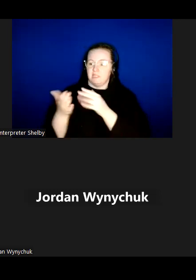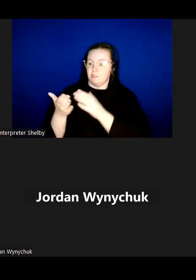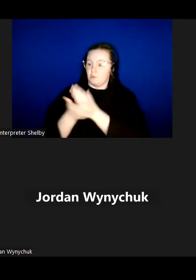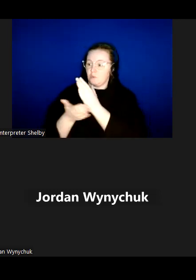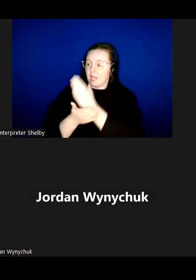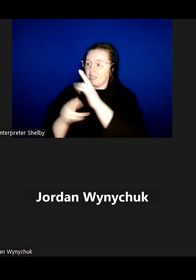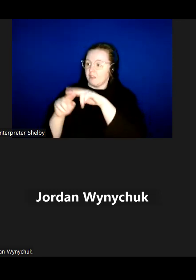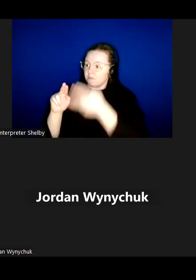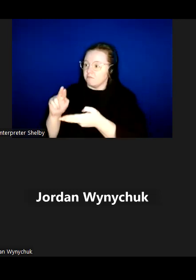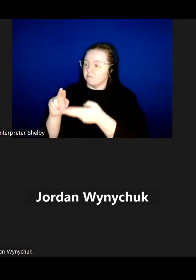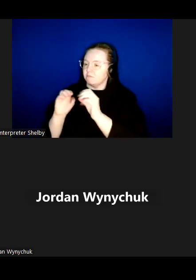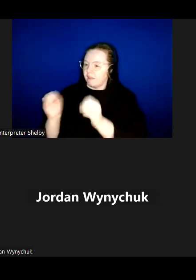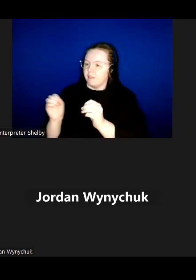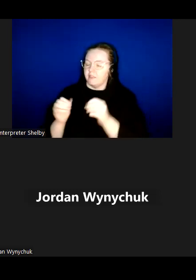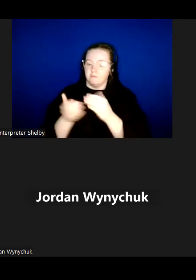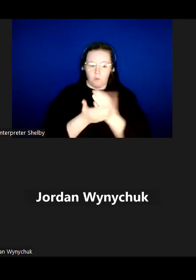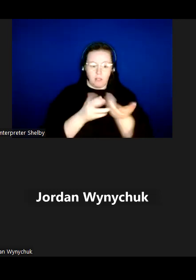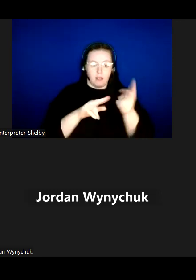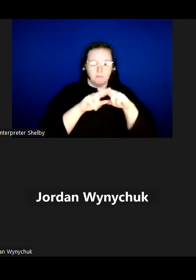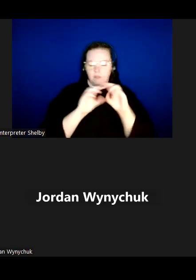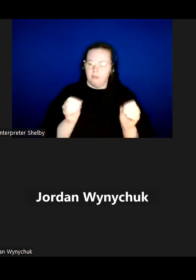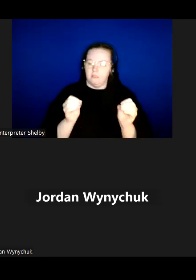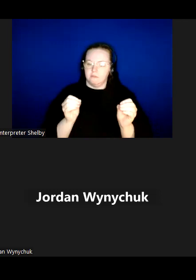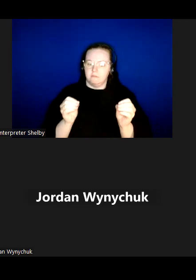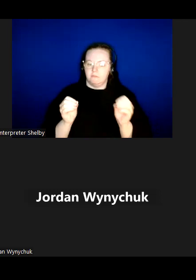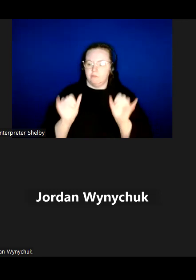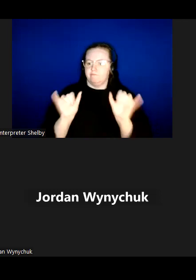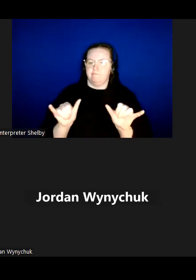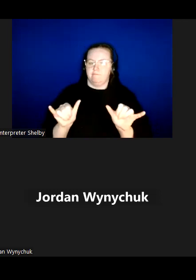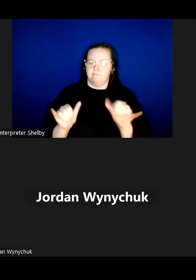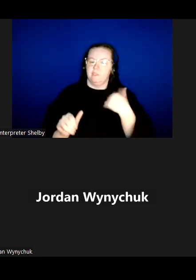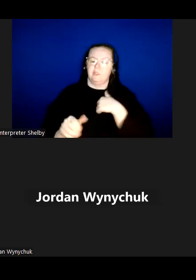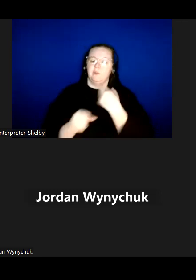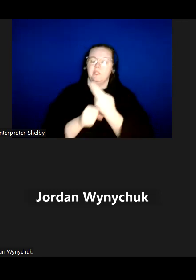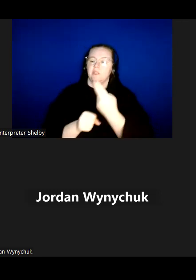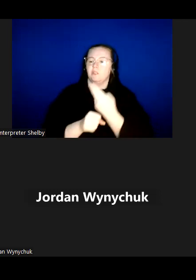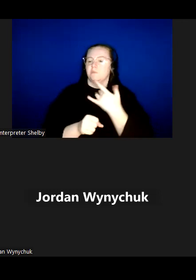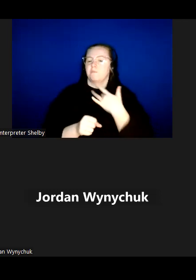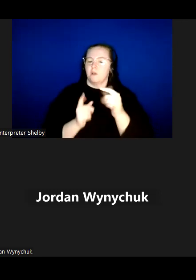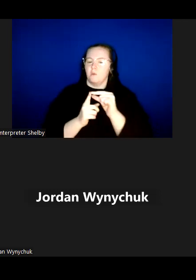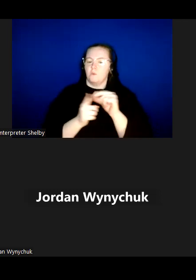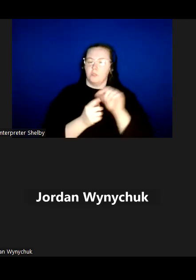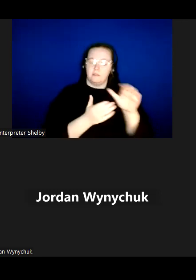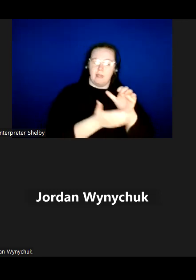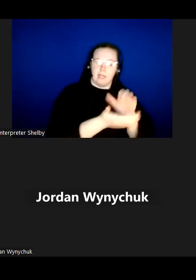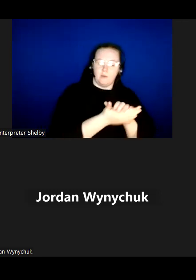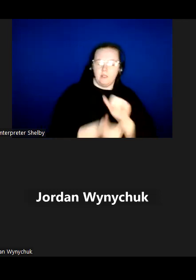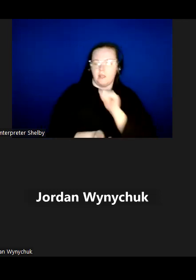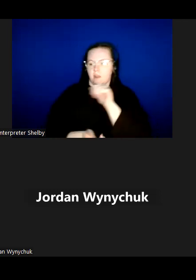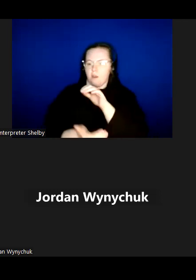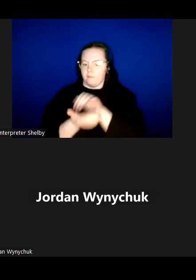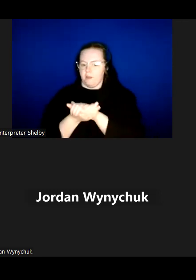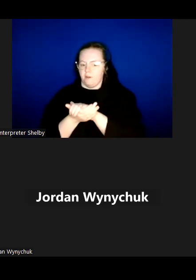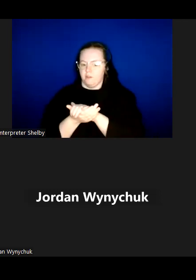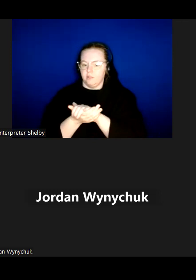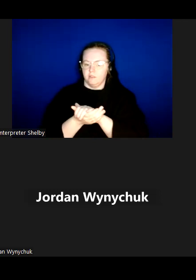any rights. So we tend to use the words married and non-married. I'll use common law and